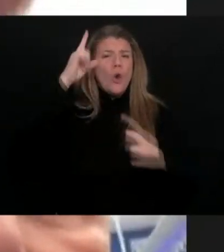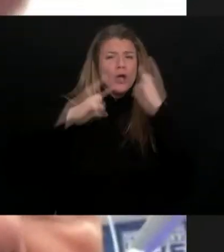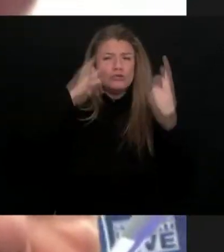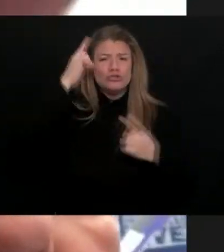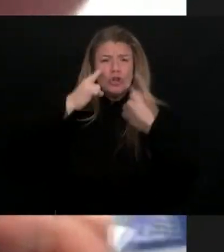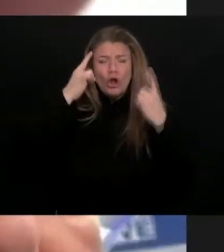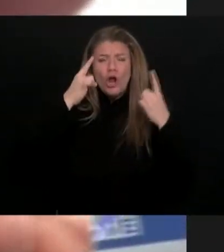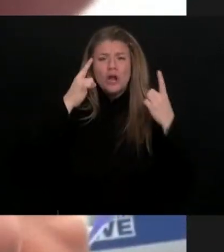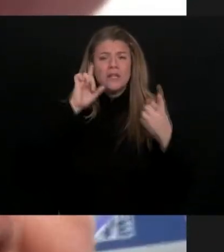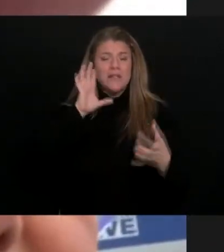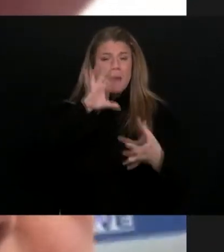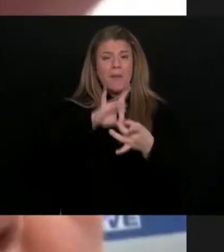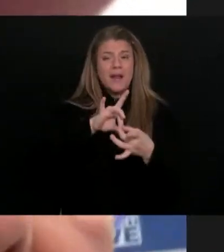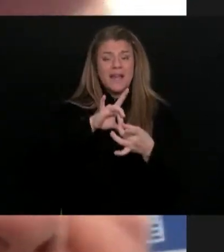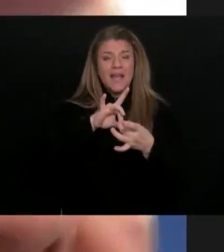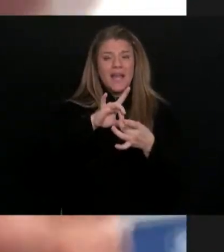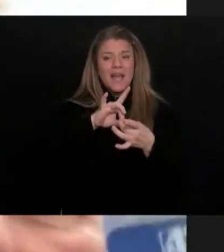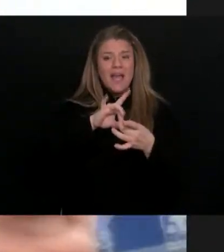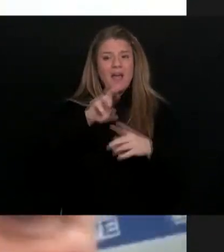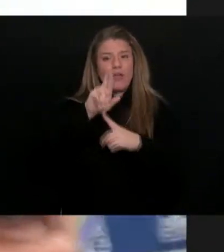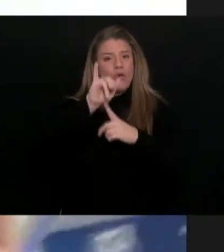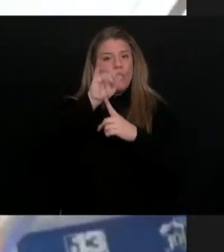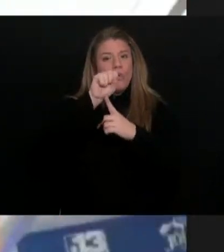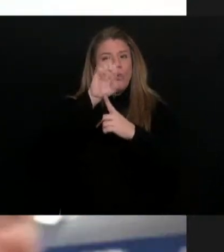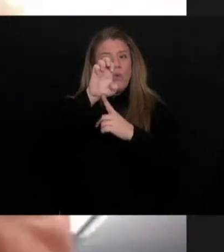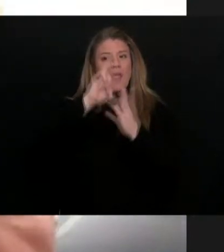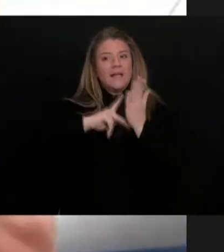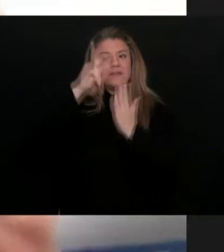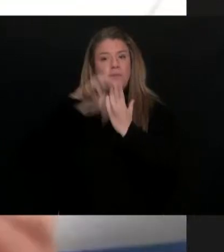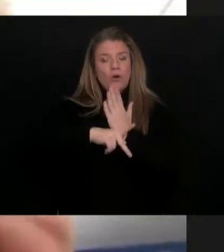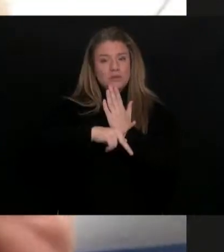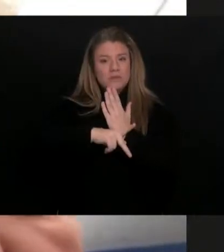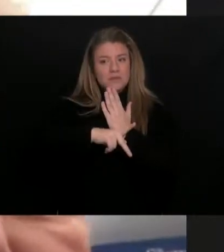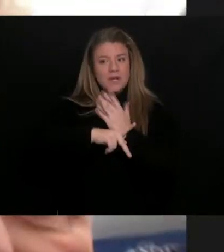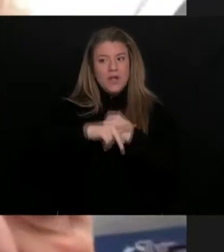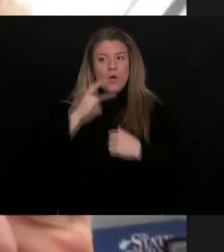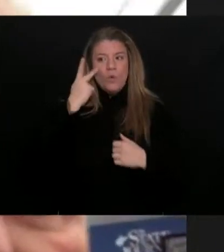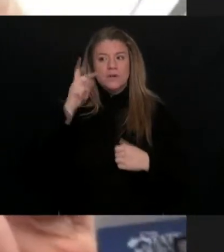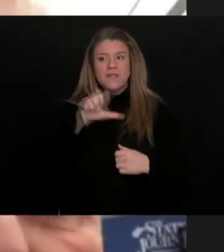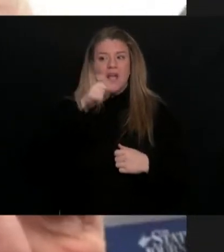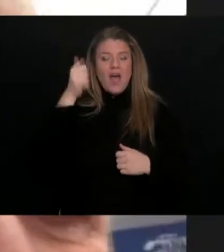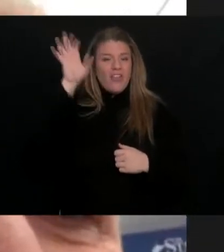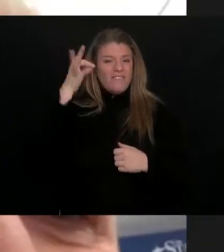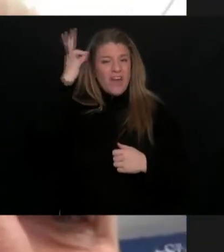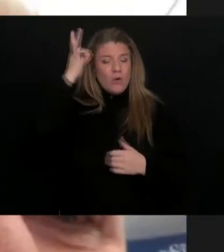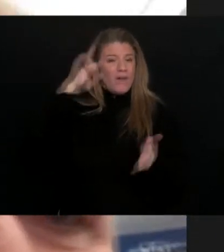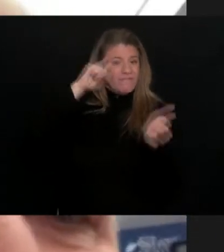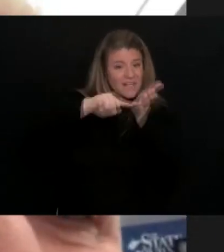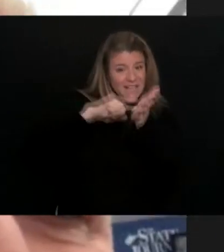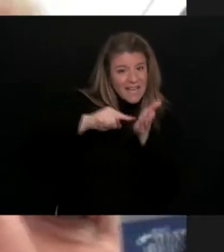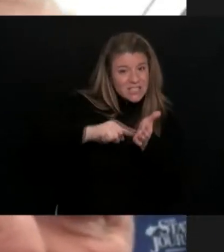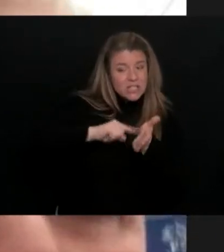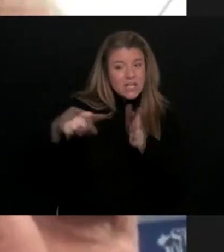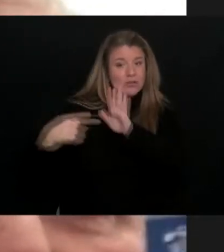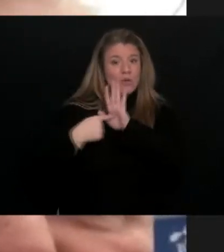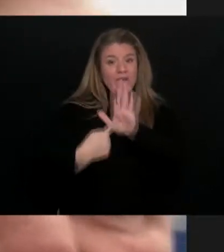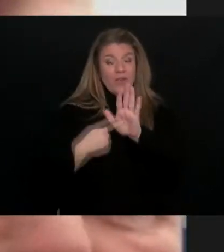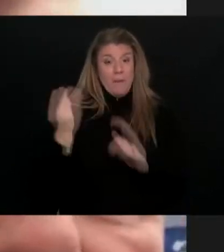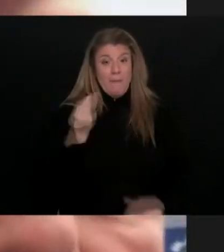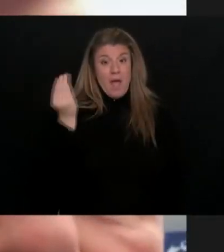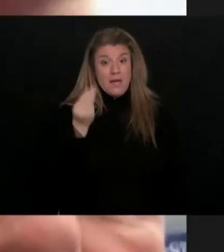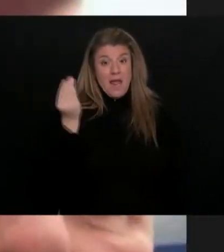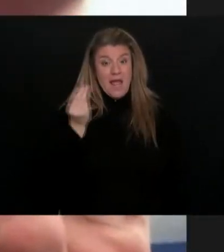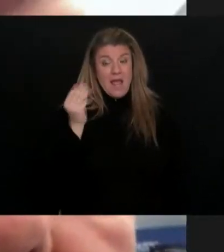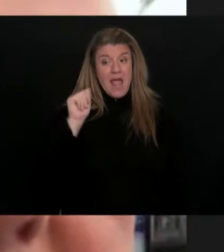the RISE program within the Department of Commerce being under federal investigation, as it was revealed on Monday at the